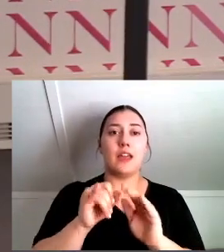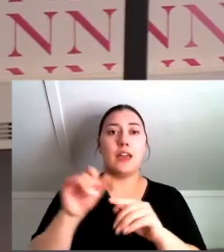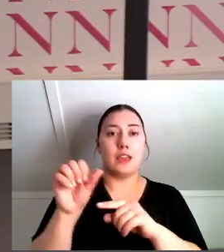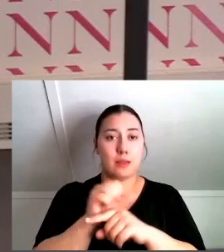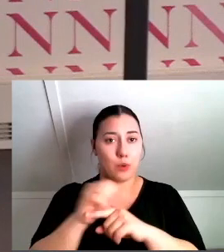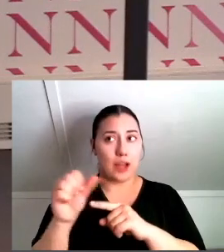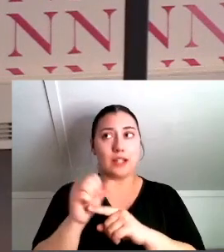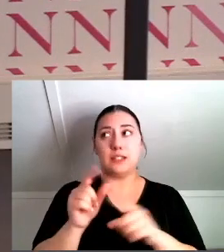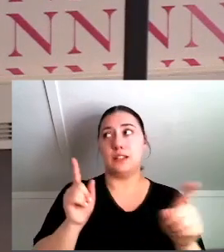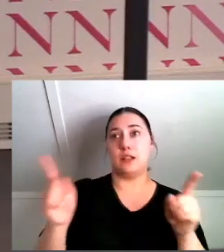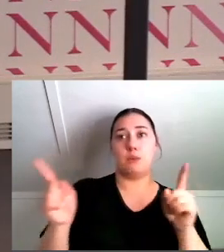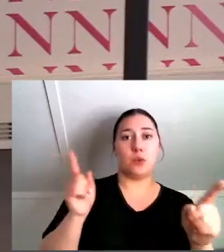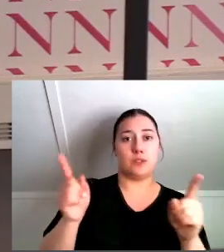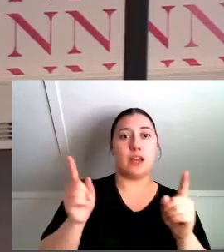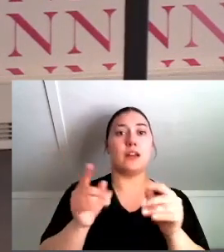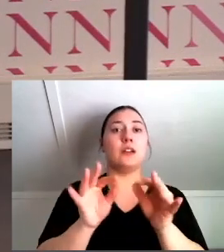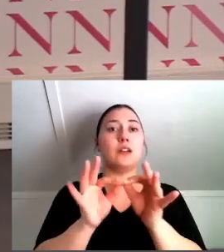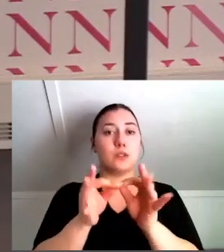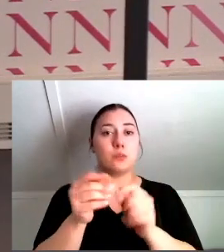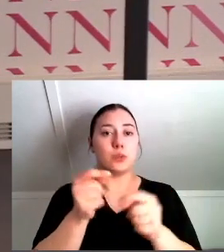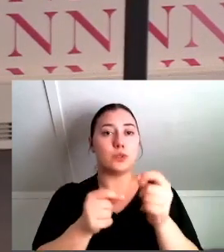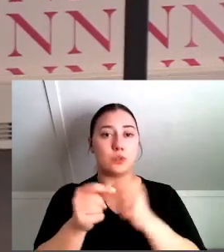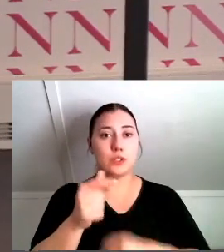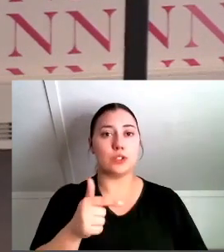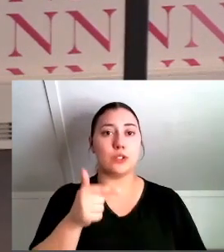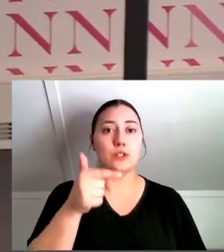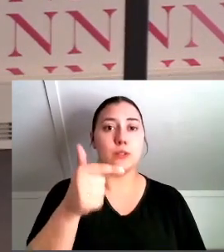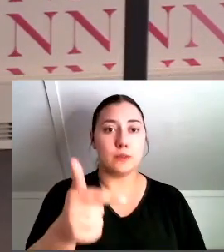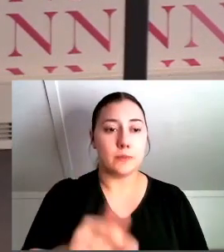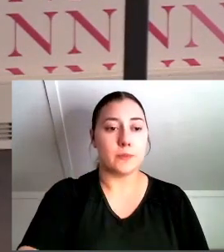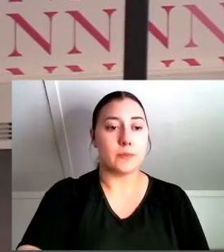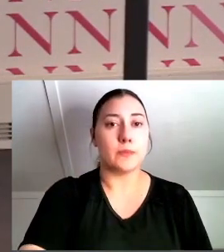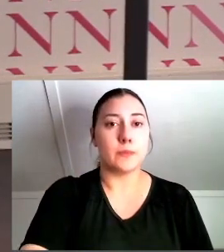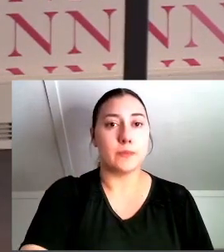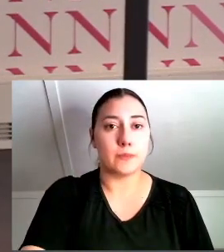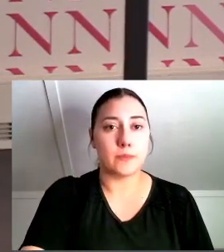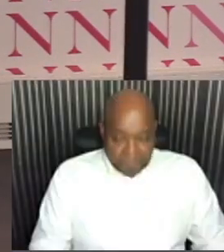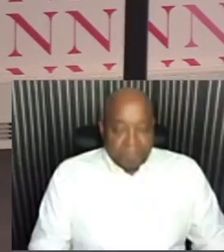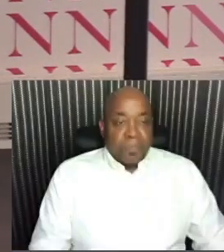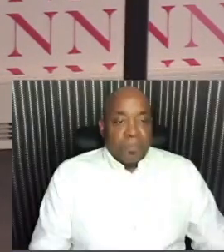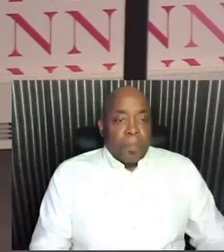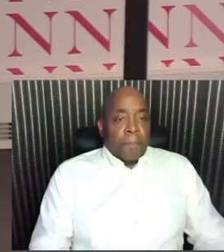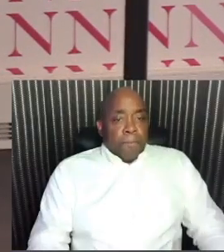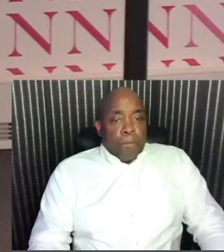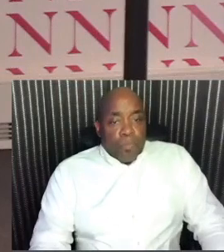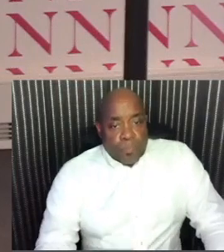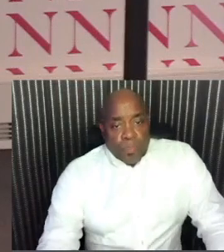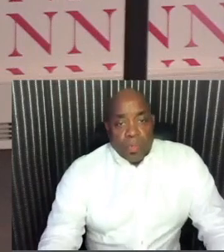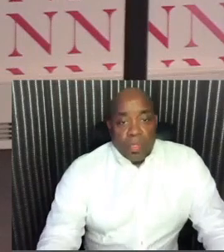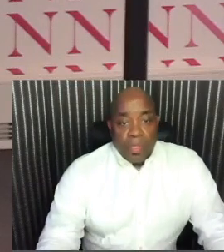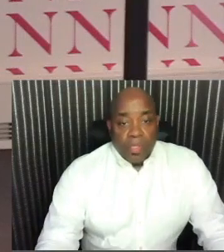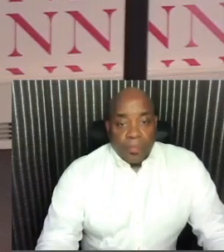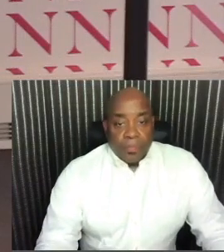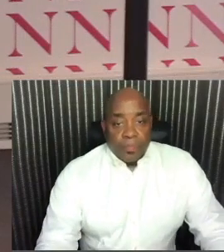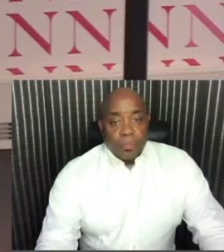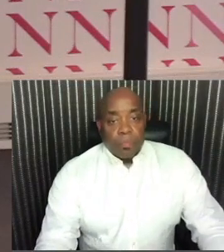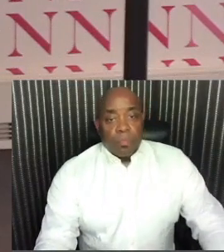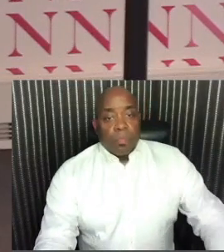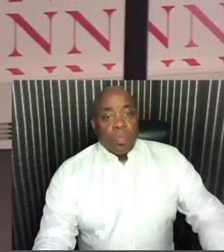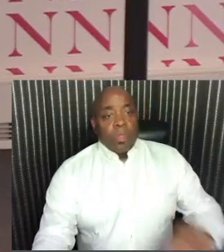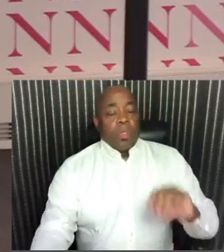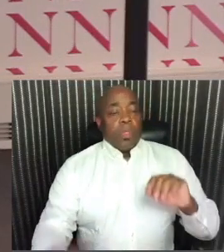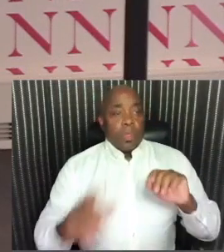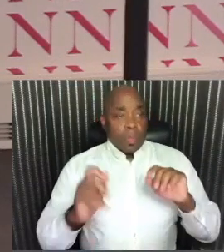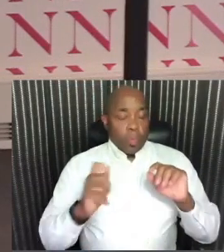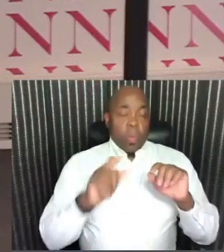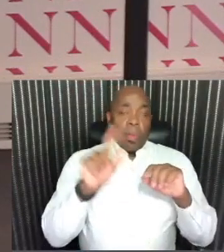sides. And it's really important when you're working with librarians and archivists to have conversations about what it is that you're think